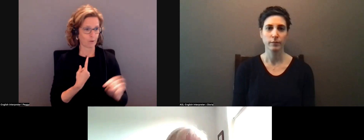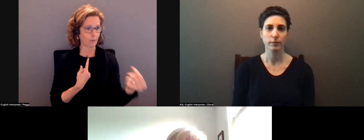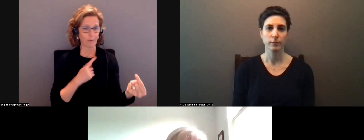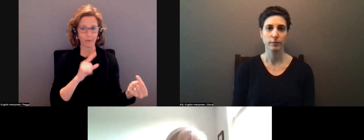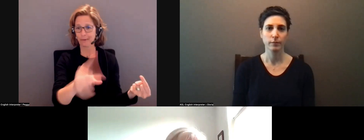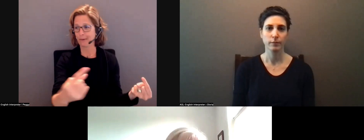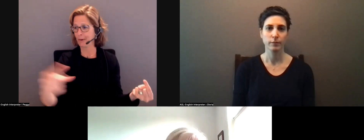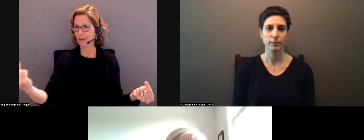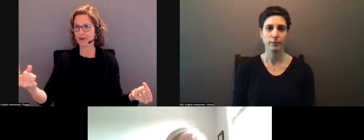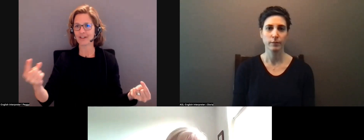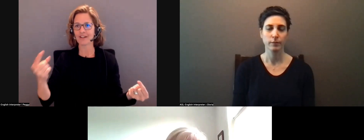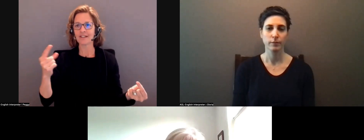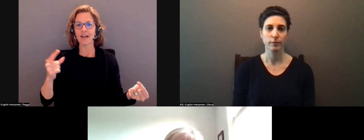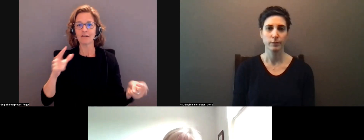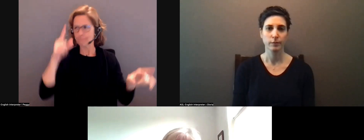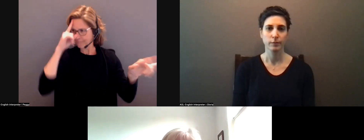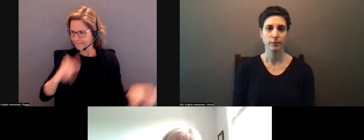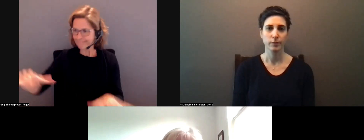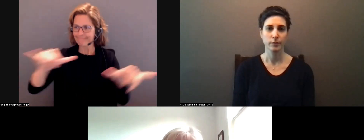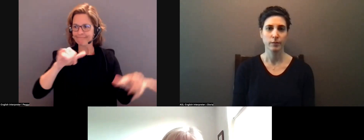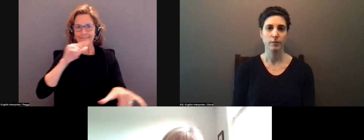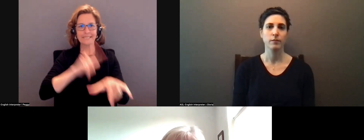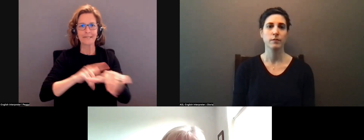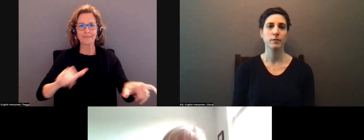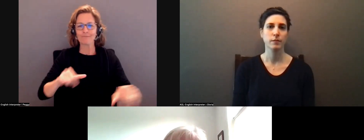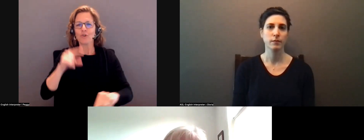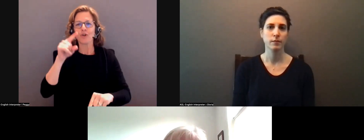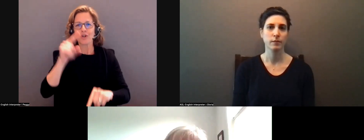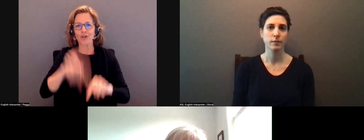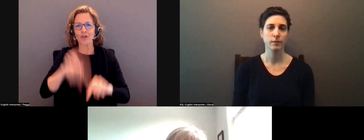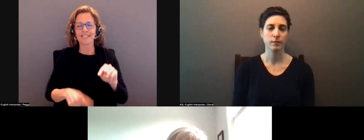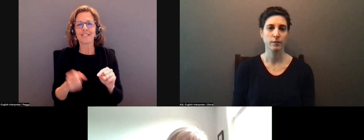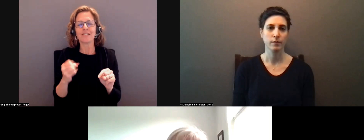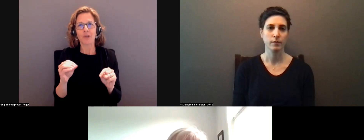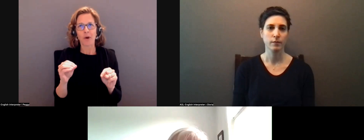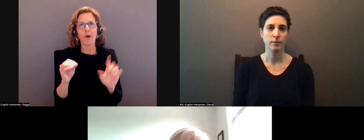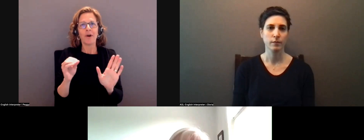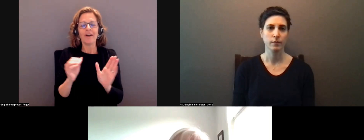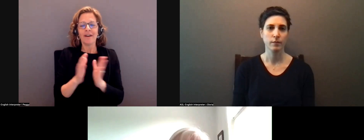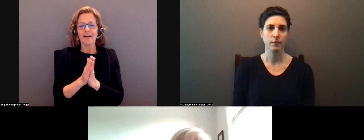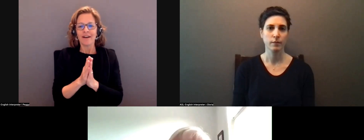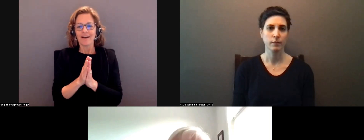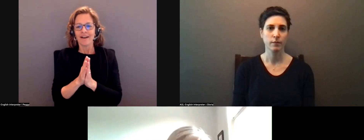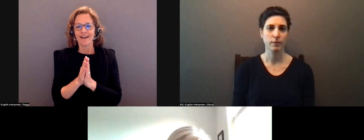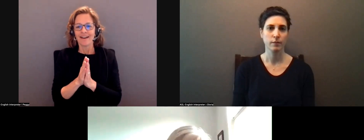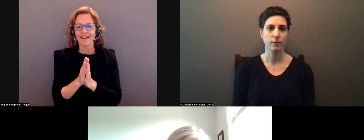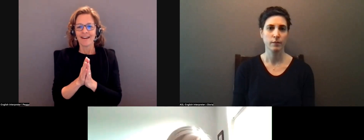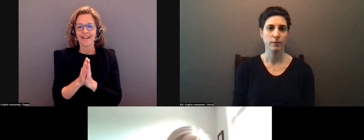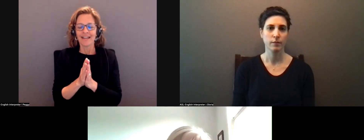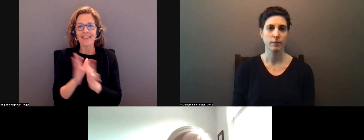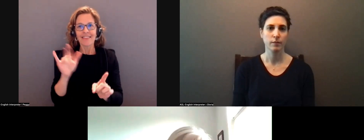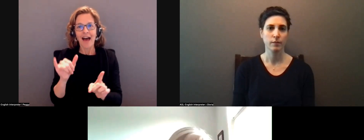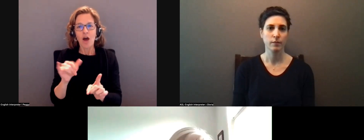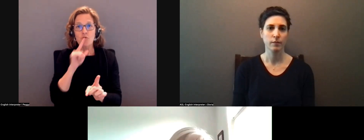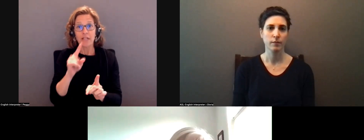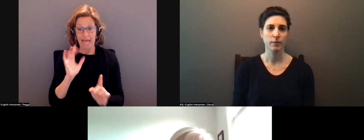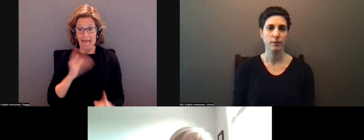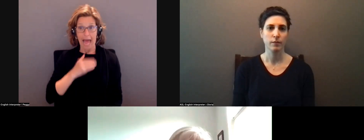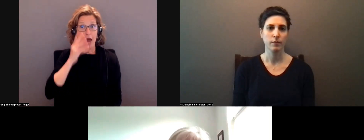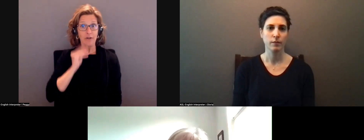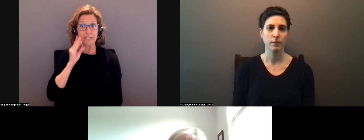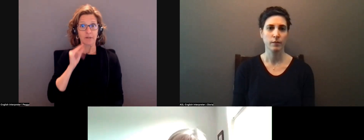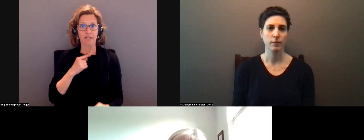go through the process. So it really gives a very clear understanding of what our learners were experiencing.